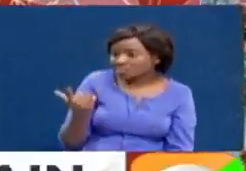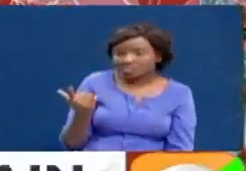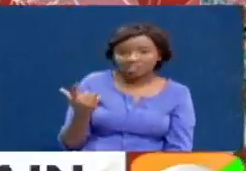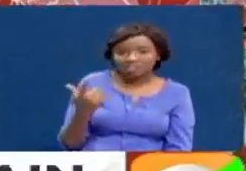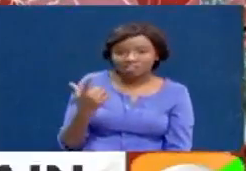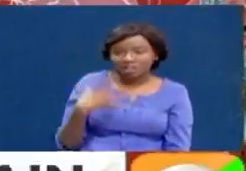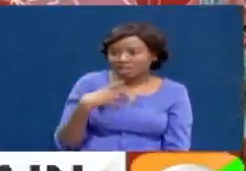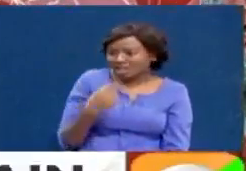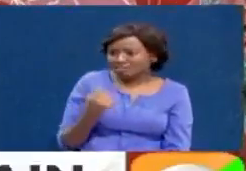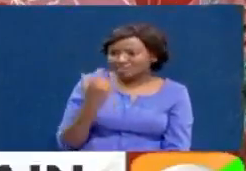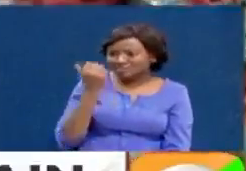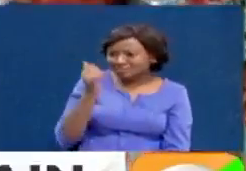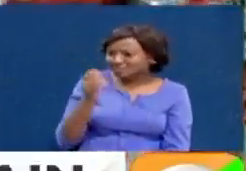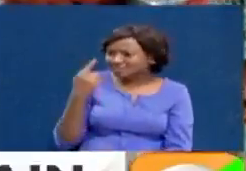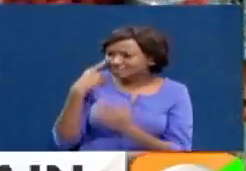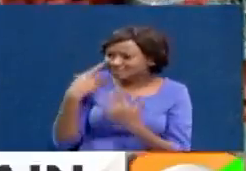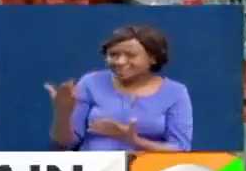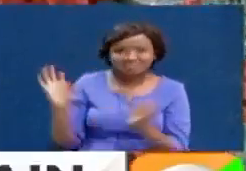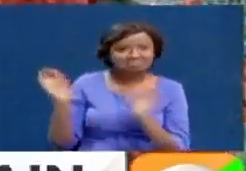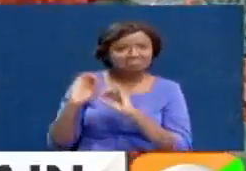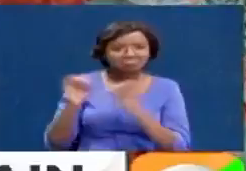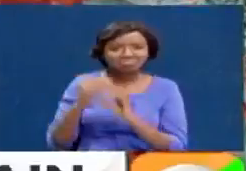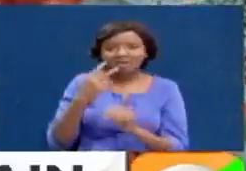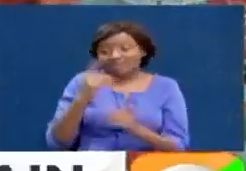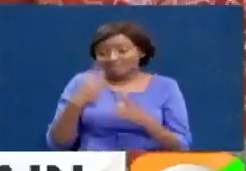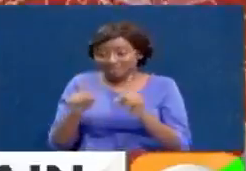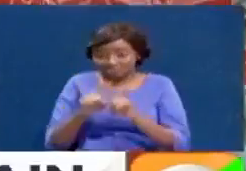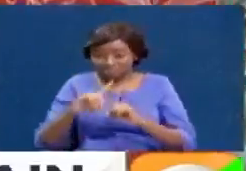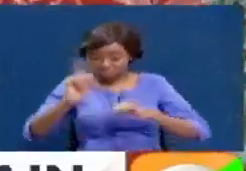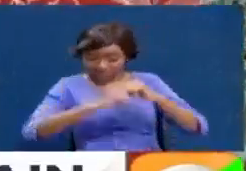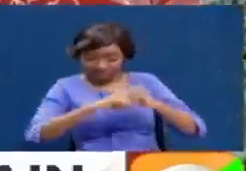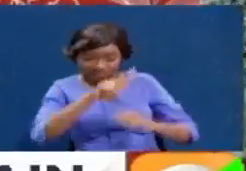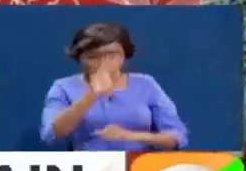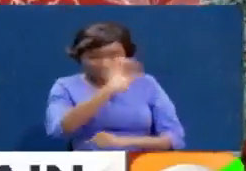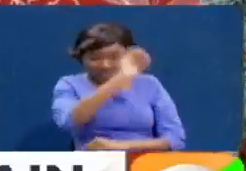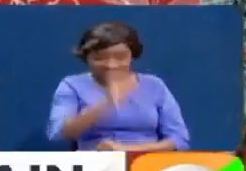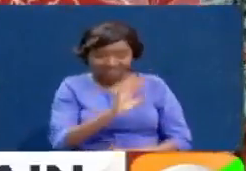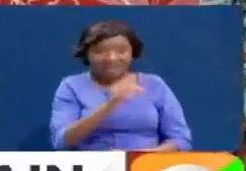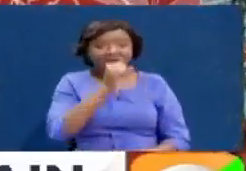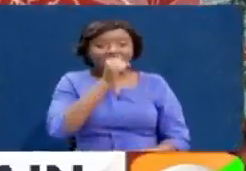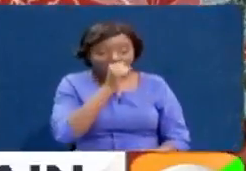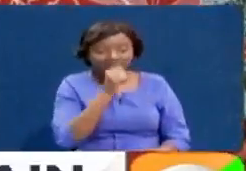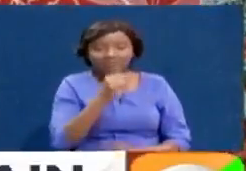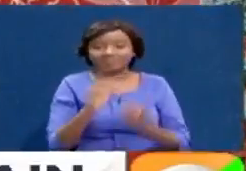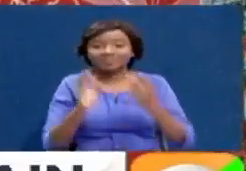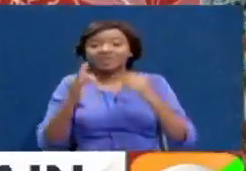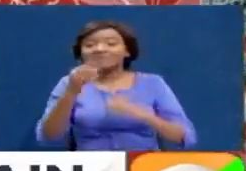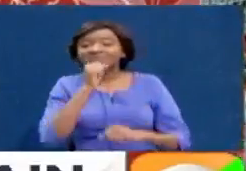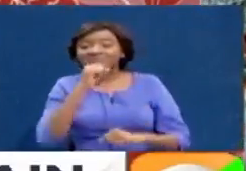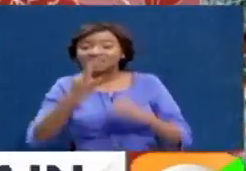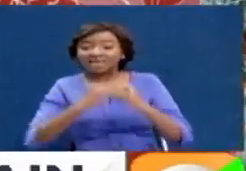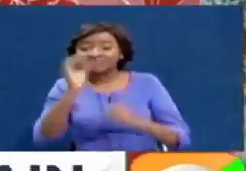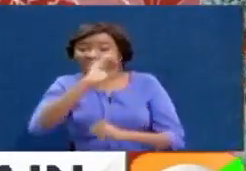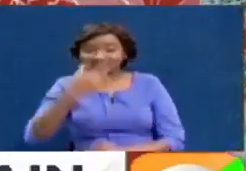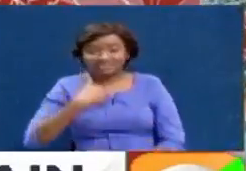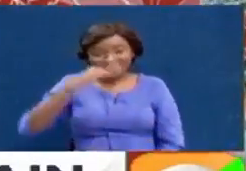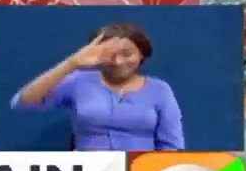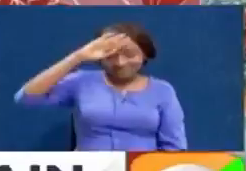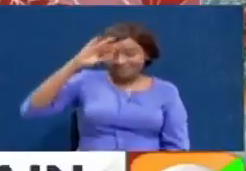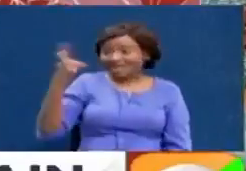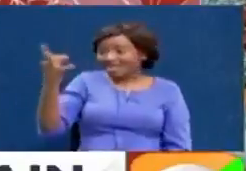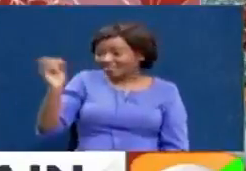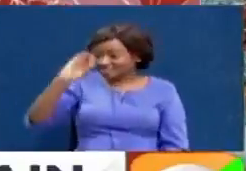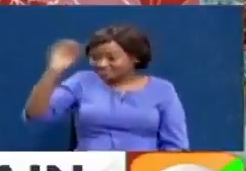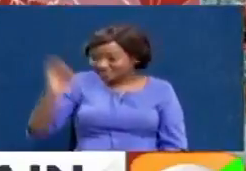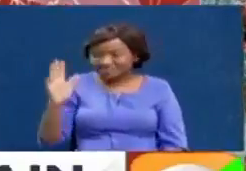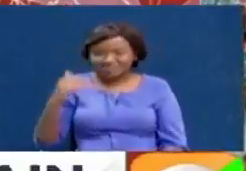the 133 people that showed symptoms, 62% presented a cough, 58% had fever, while 30%